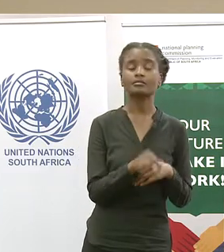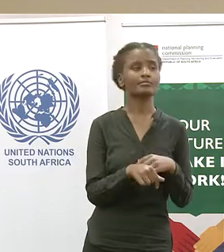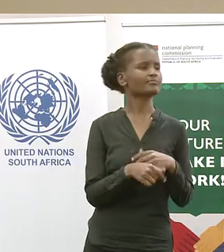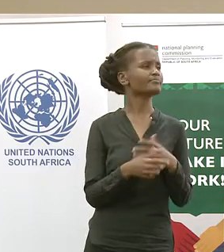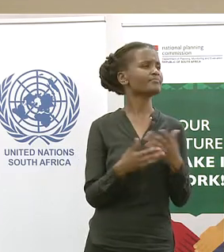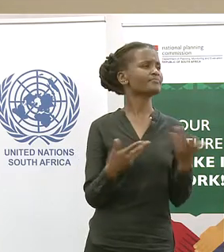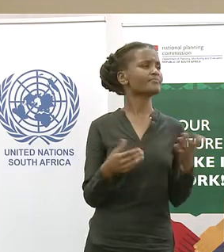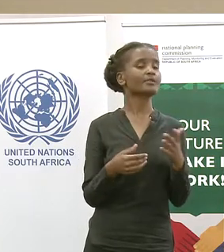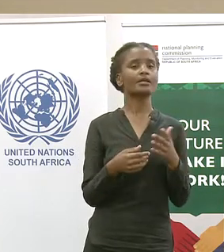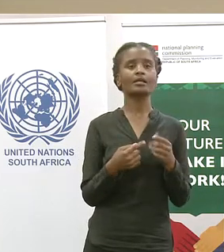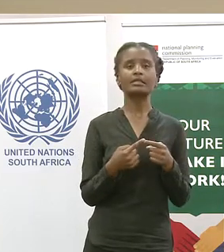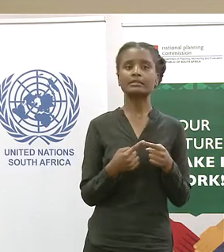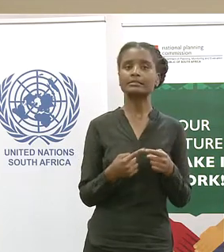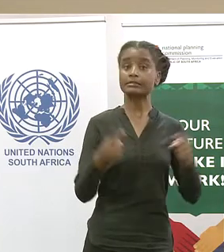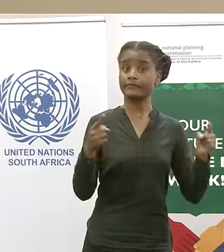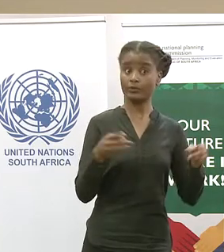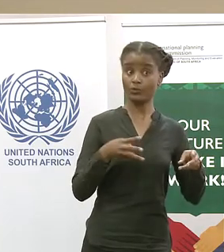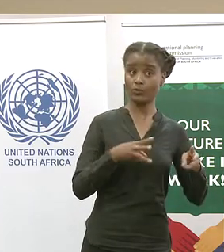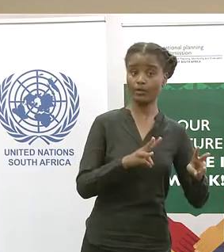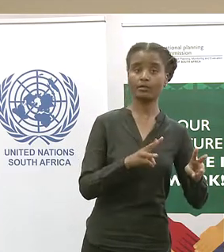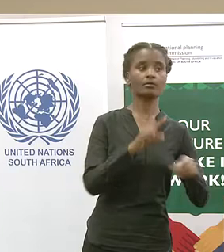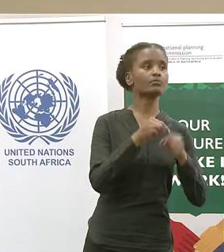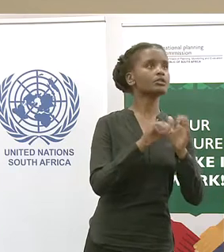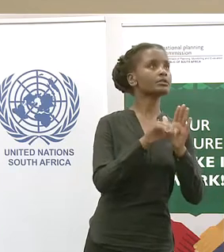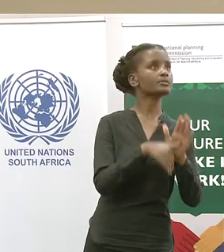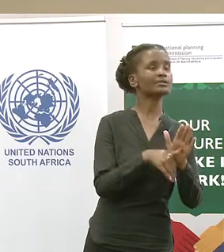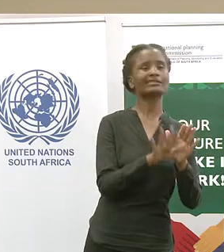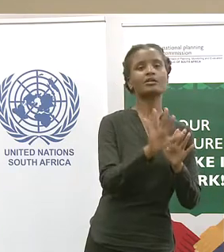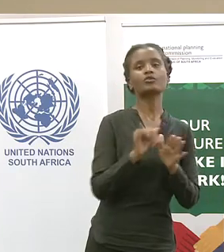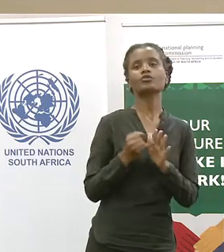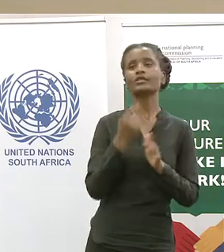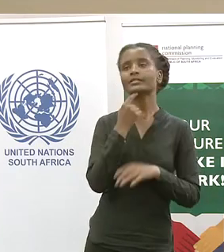different framing of disability than just saying that